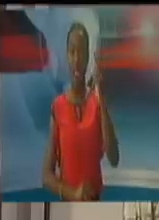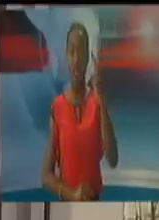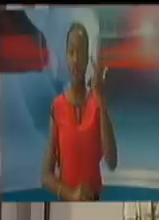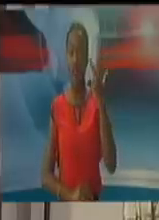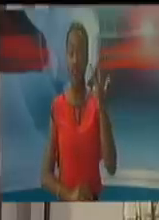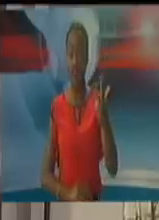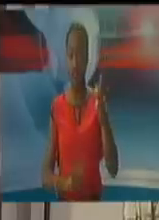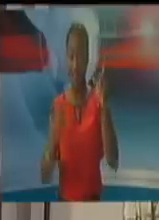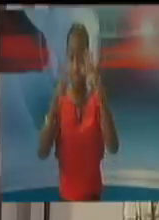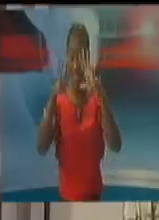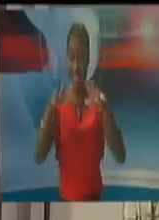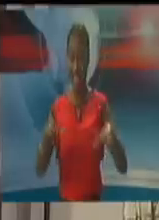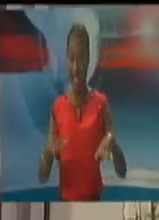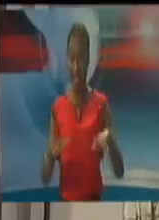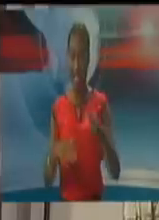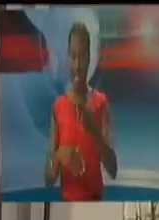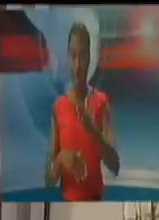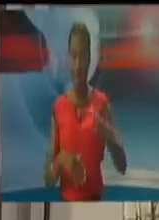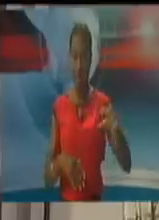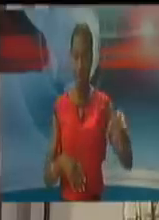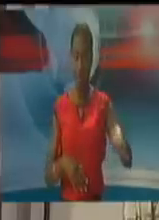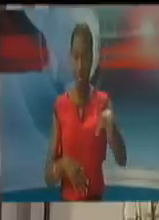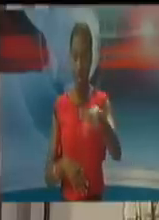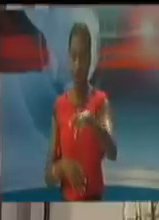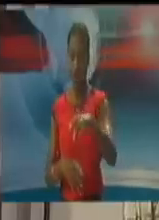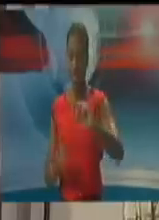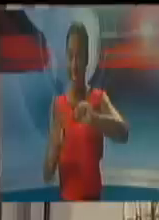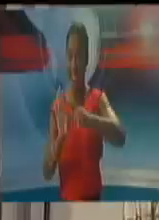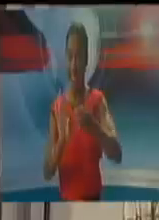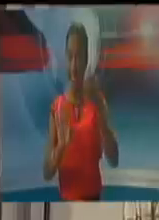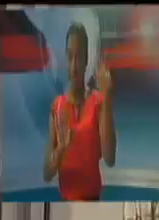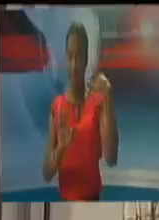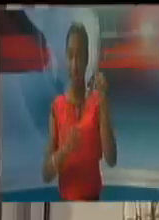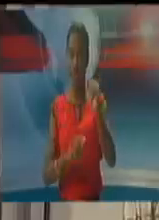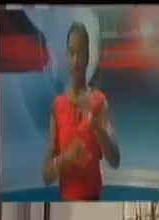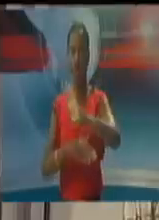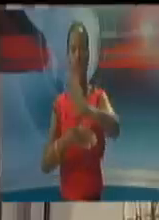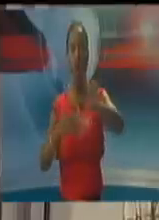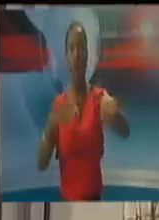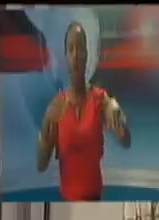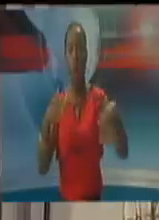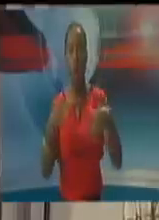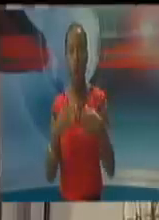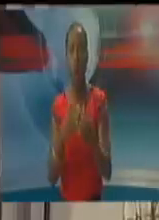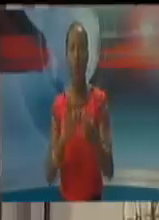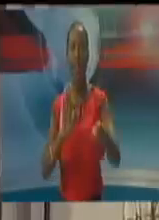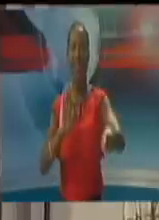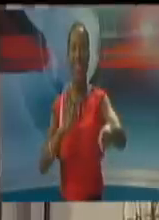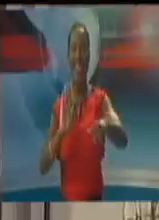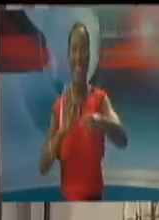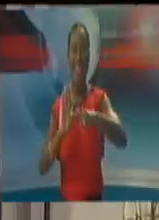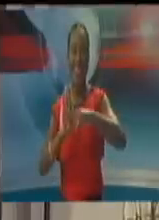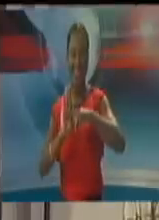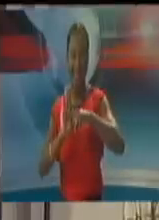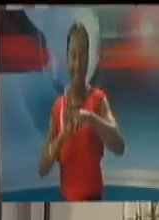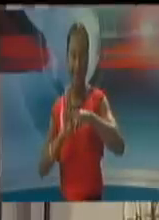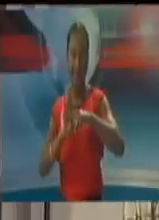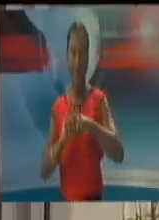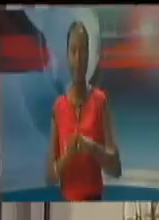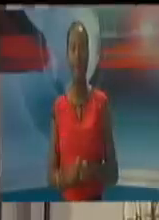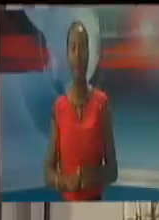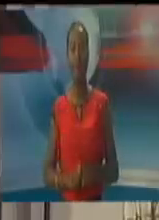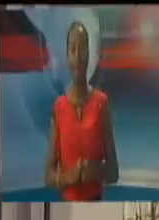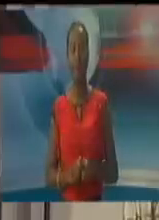surveillance tests done from Tuesday, all negative thus far. Total number of